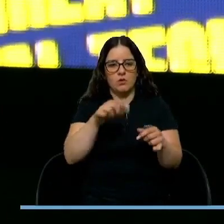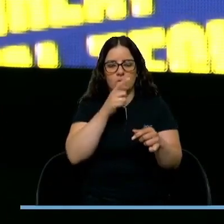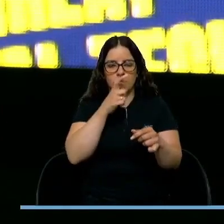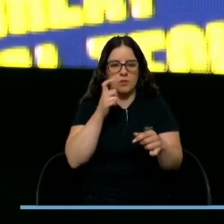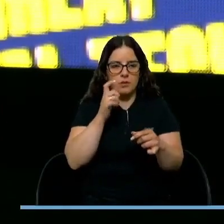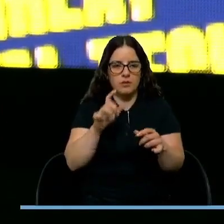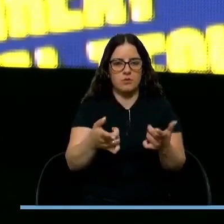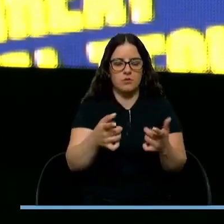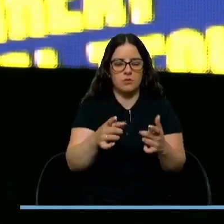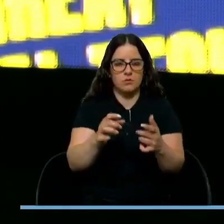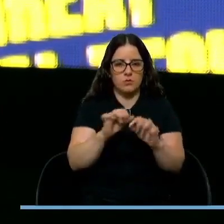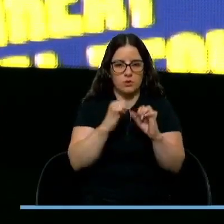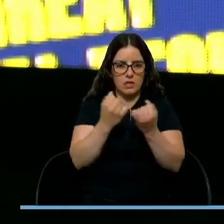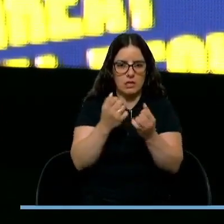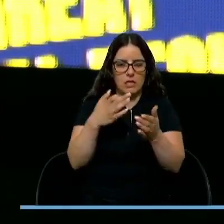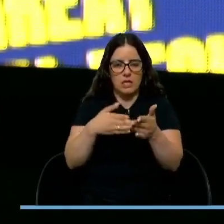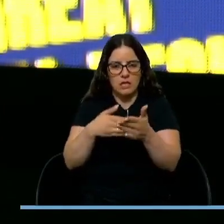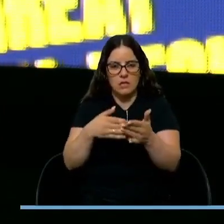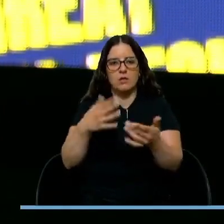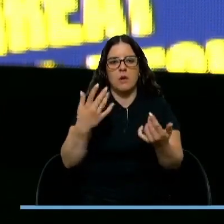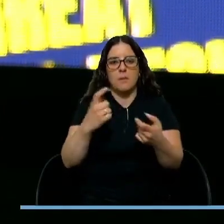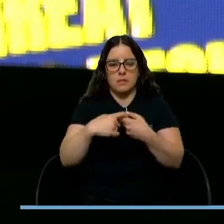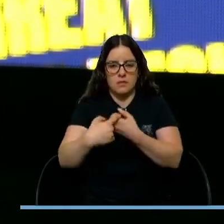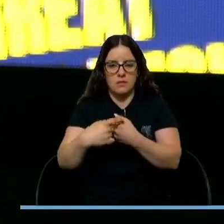customers, partners, and also our employees